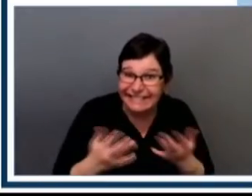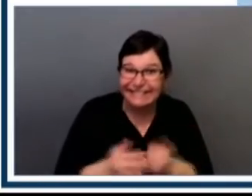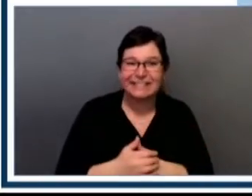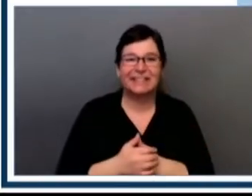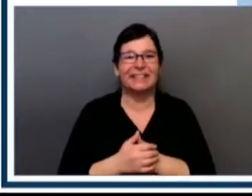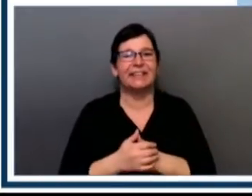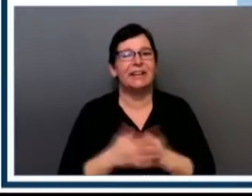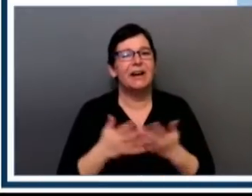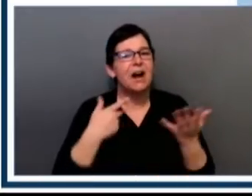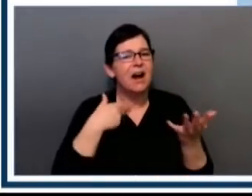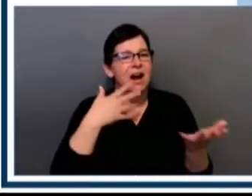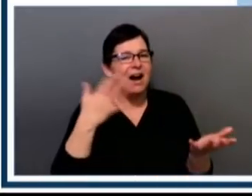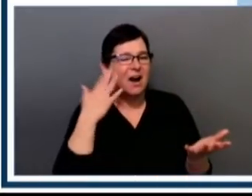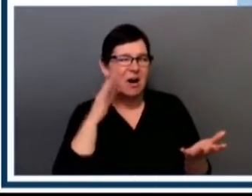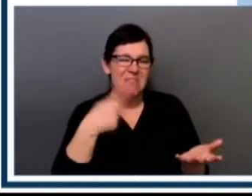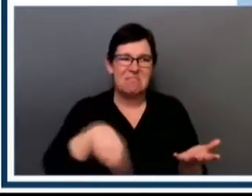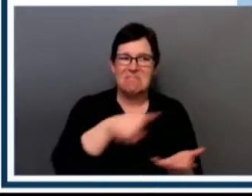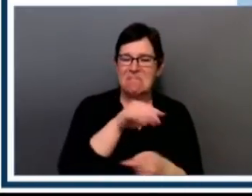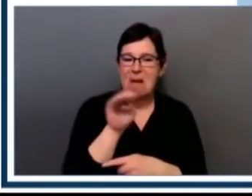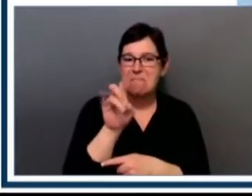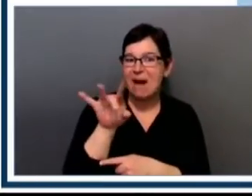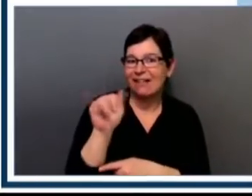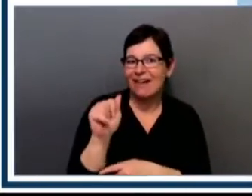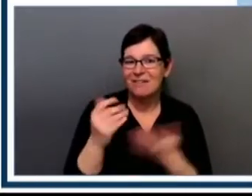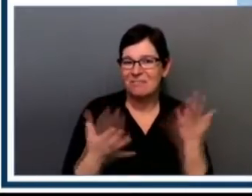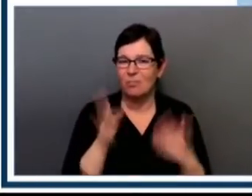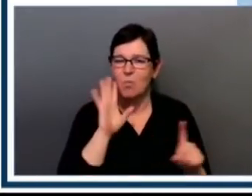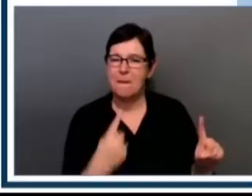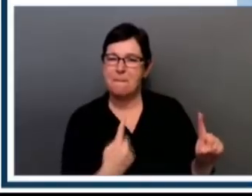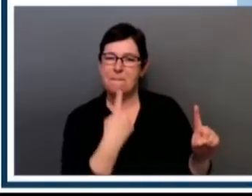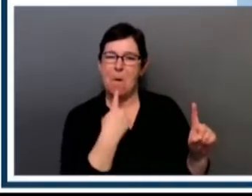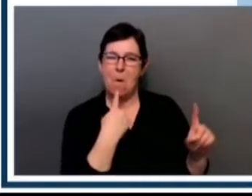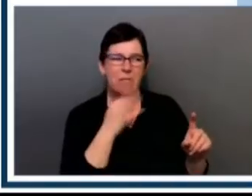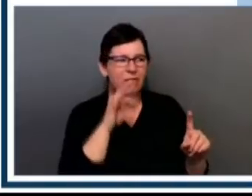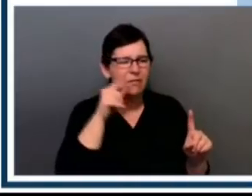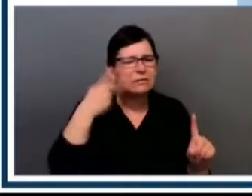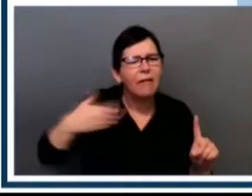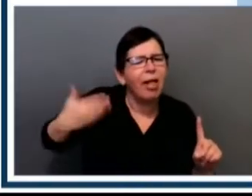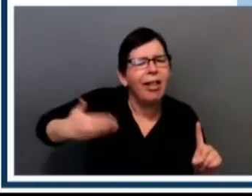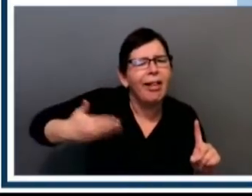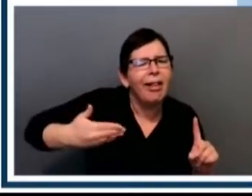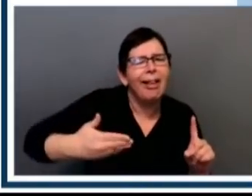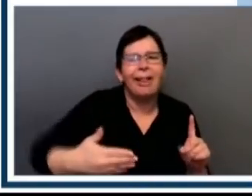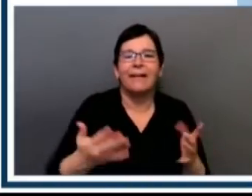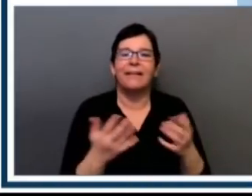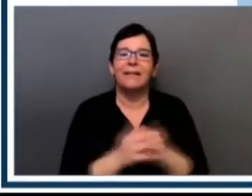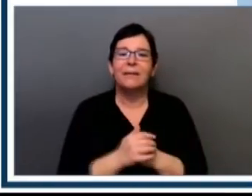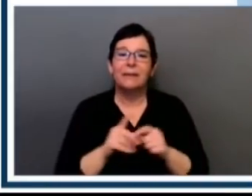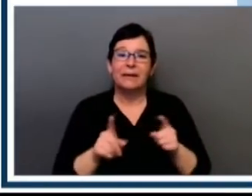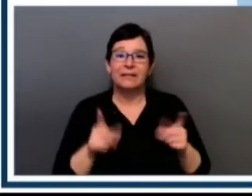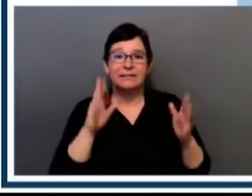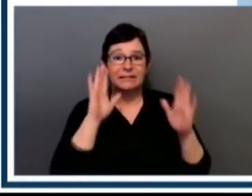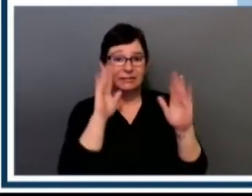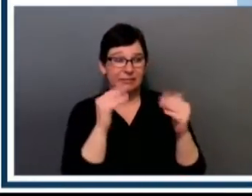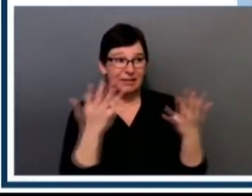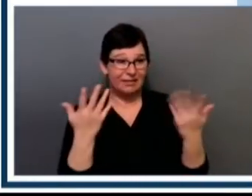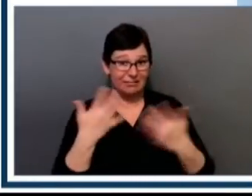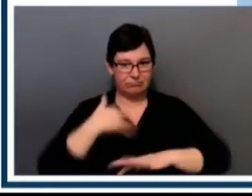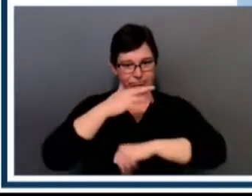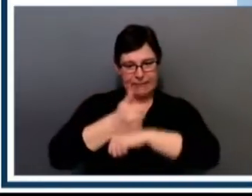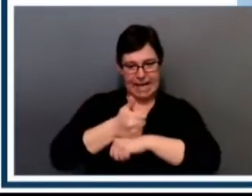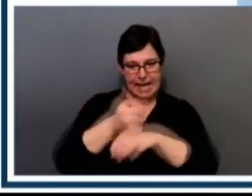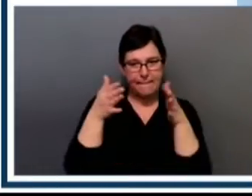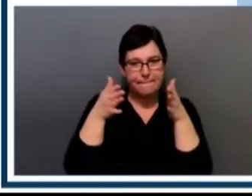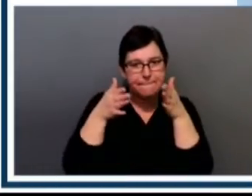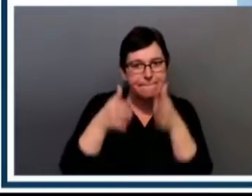is, we'll set this path. This may be the last one. It may not. But I mean, we'll be here when